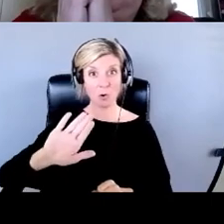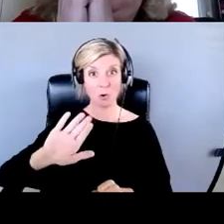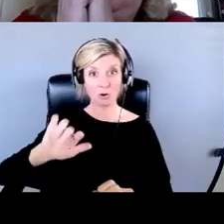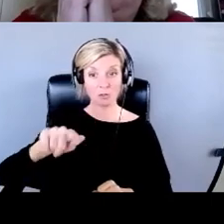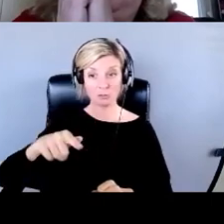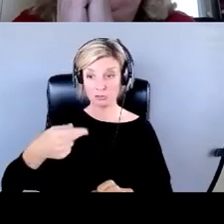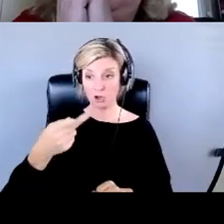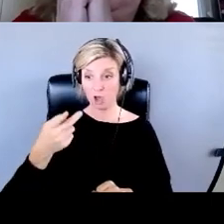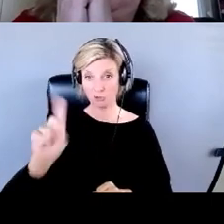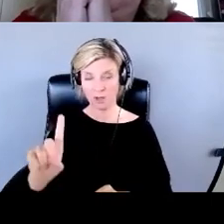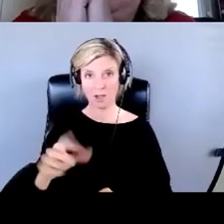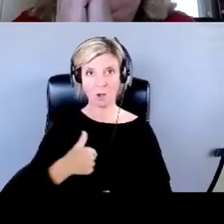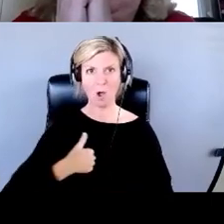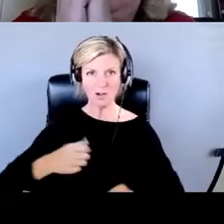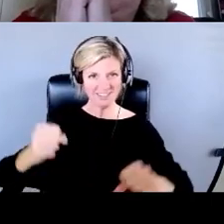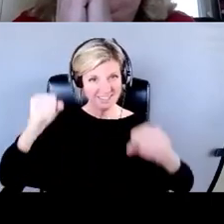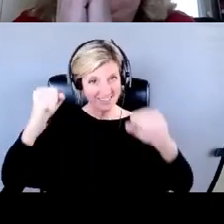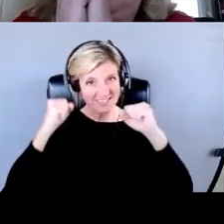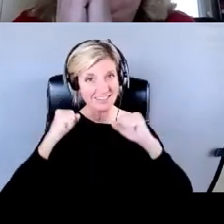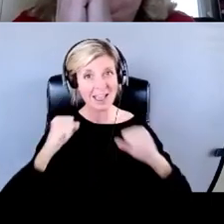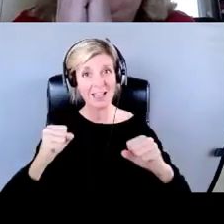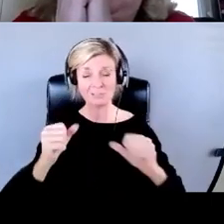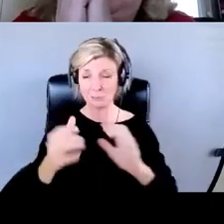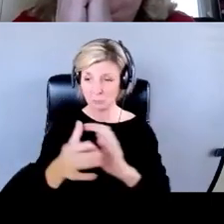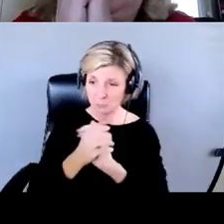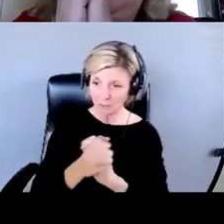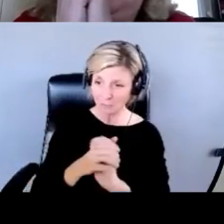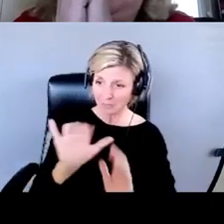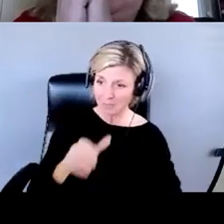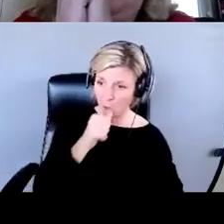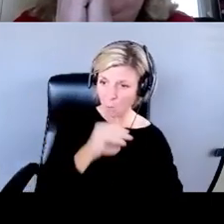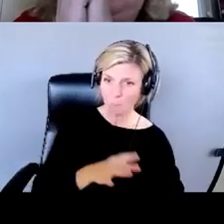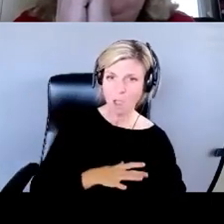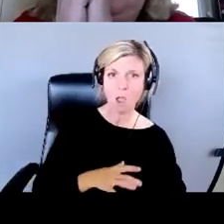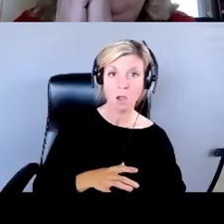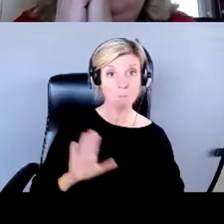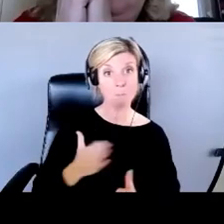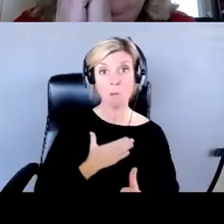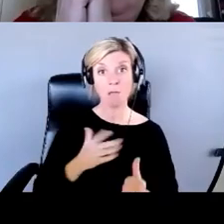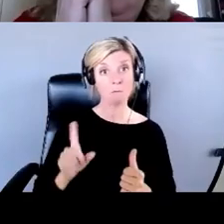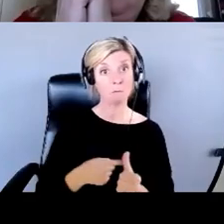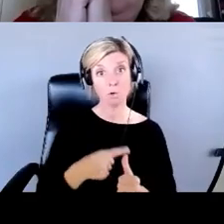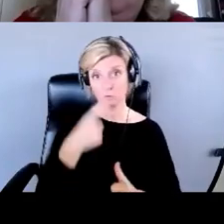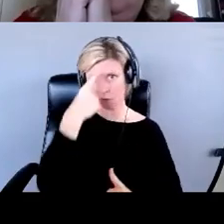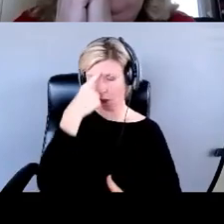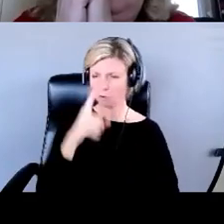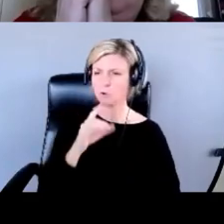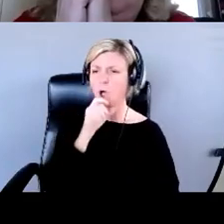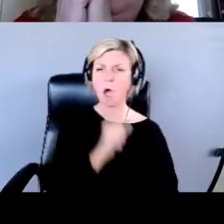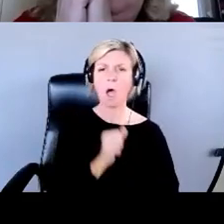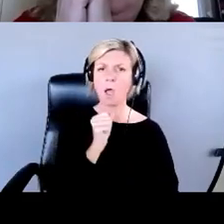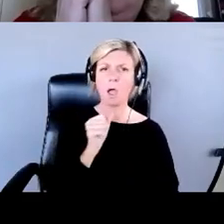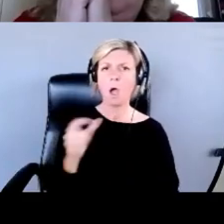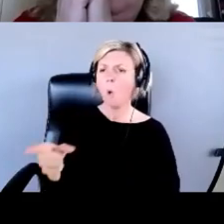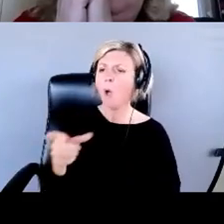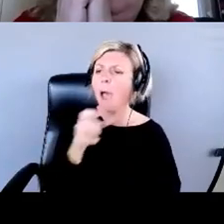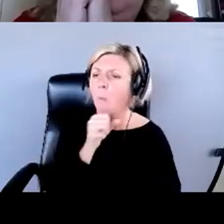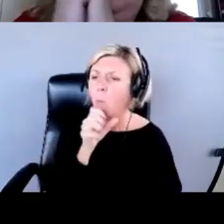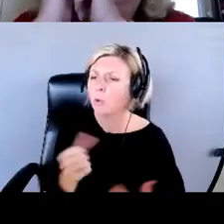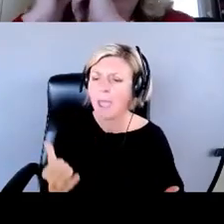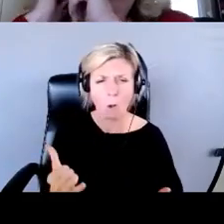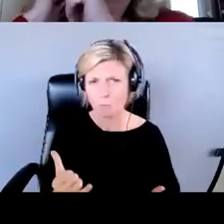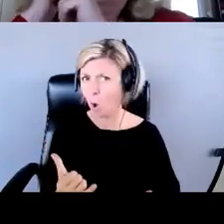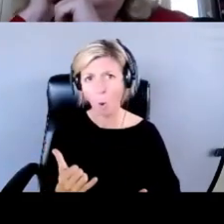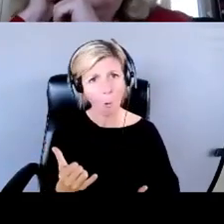I wonder how old Olive is now. And I had the pleasure of living in Prince Edward Island and seeing the incredible work that Olive